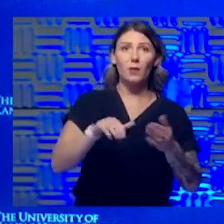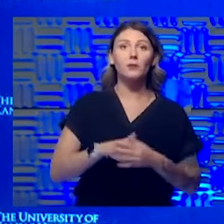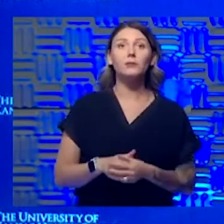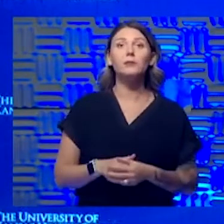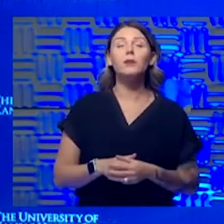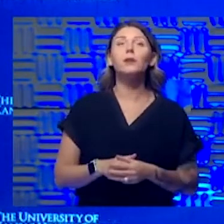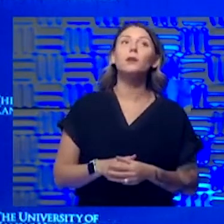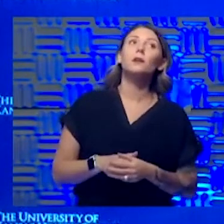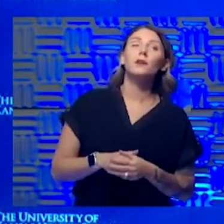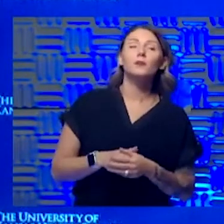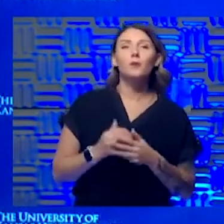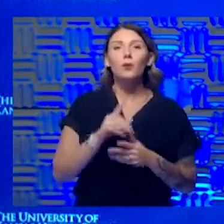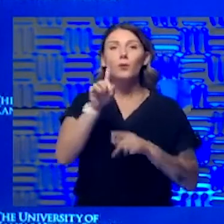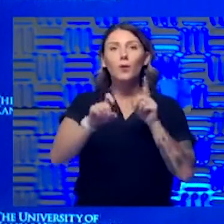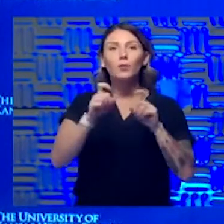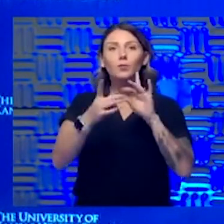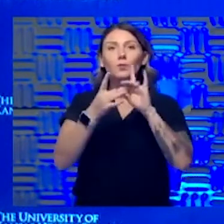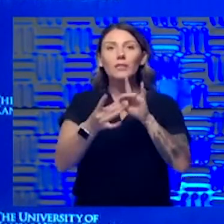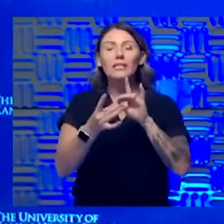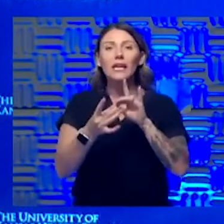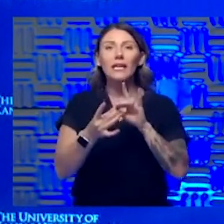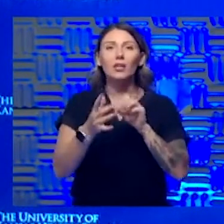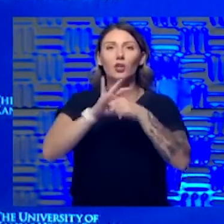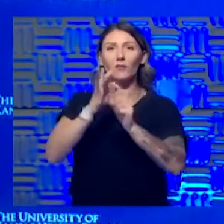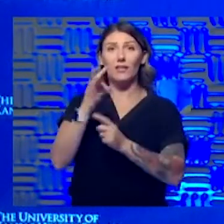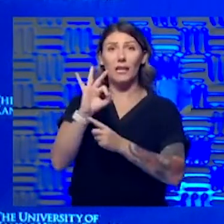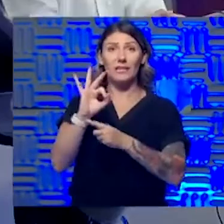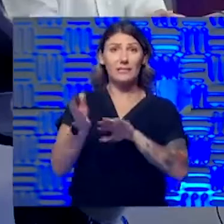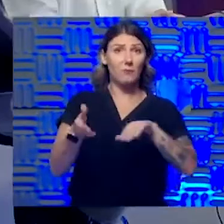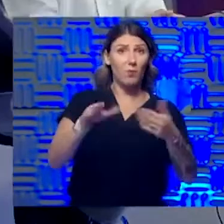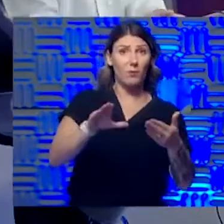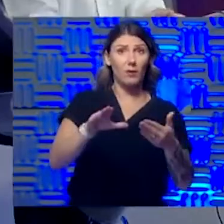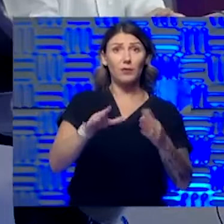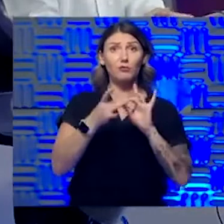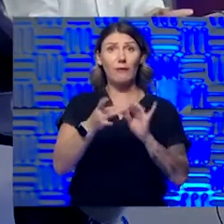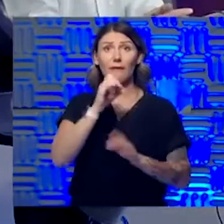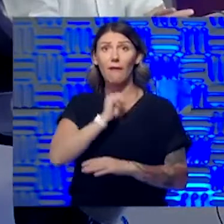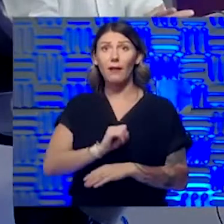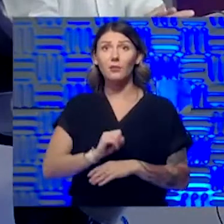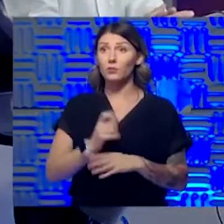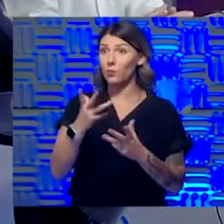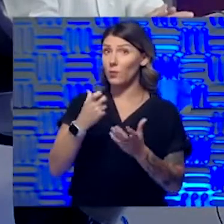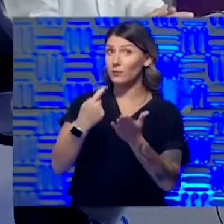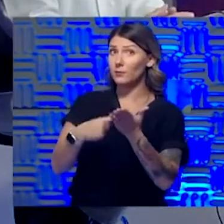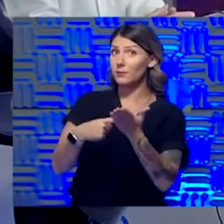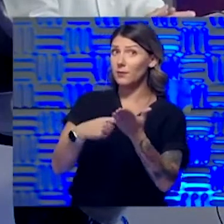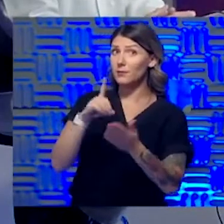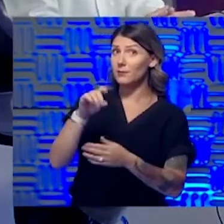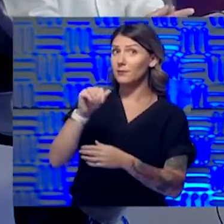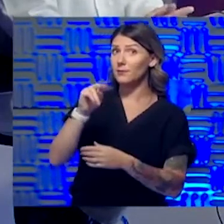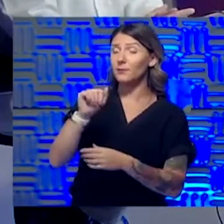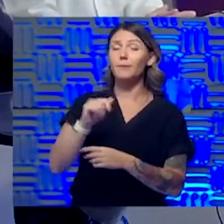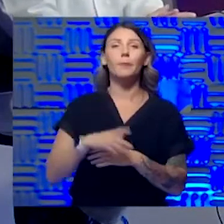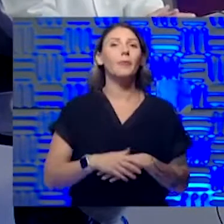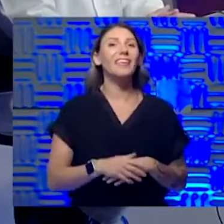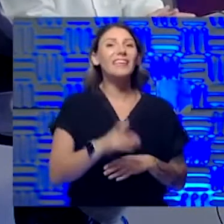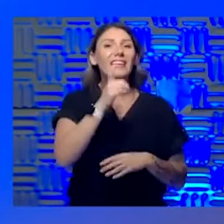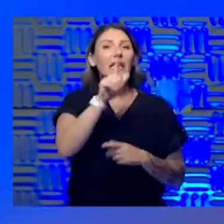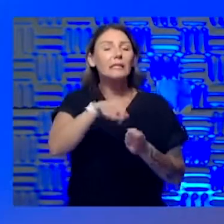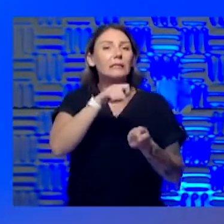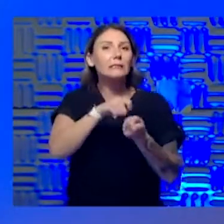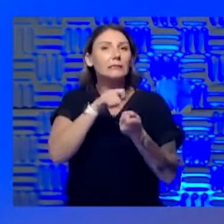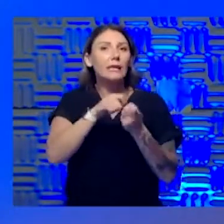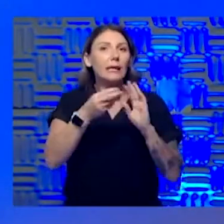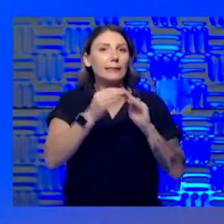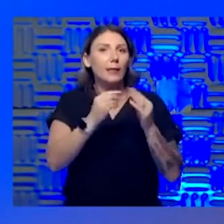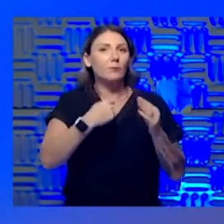by questions of age and comorbidities? And we do, Dana. Do you want to talk a little bit about that? We do. You know, I don't know all the exact numbers,